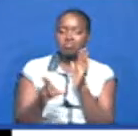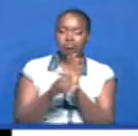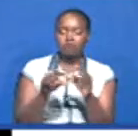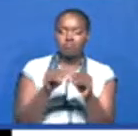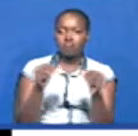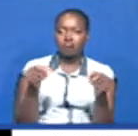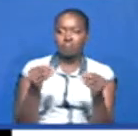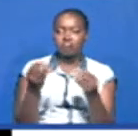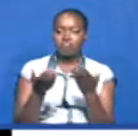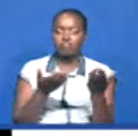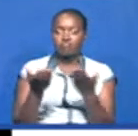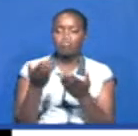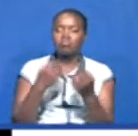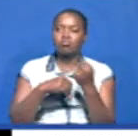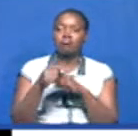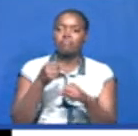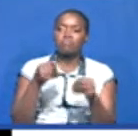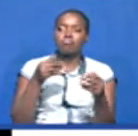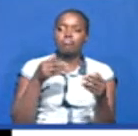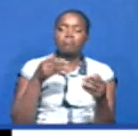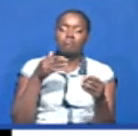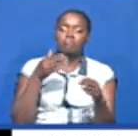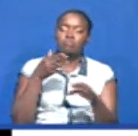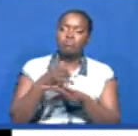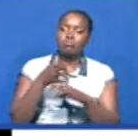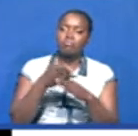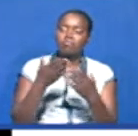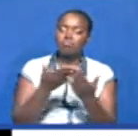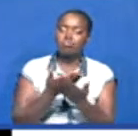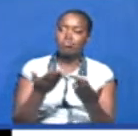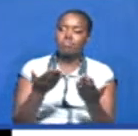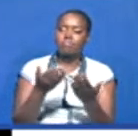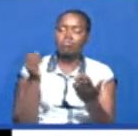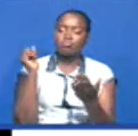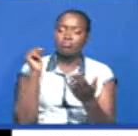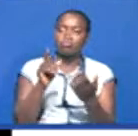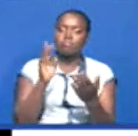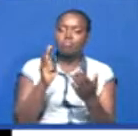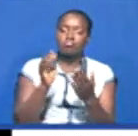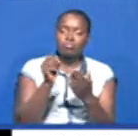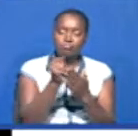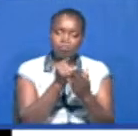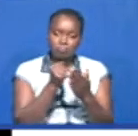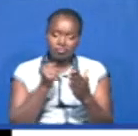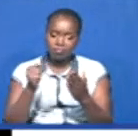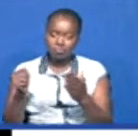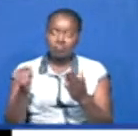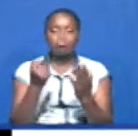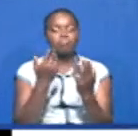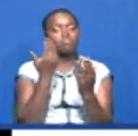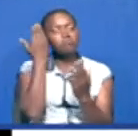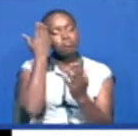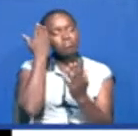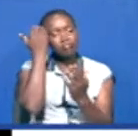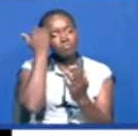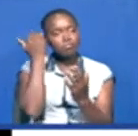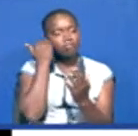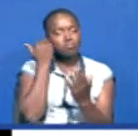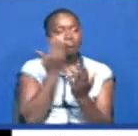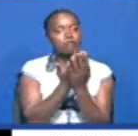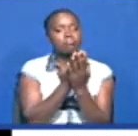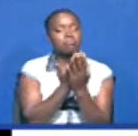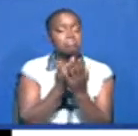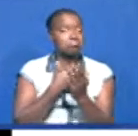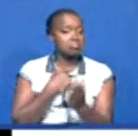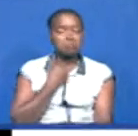counterfeiting, shall be isolated and prosecuted. On this one, there are no apologies